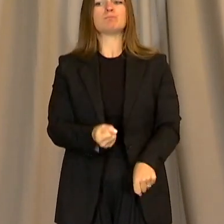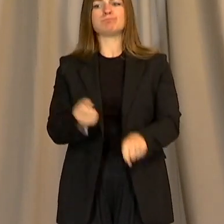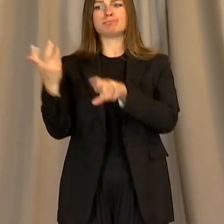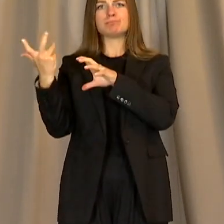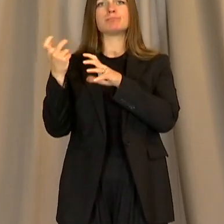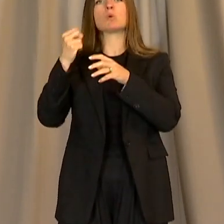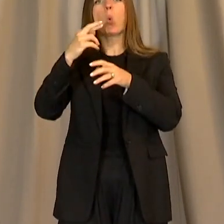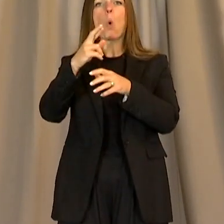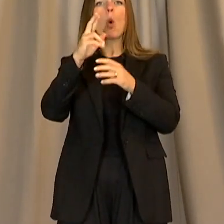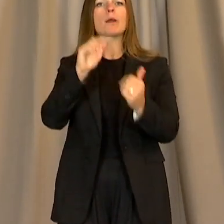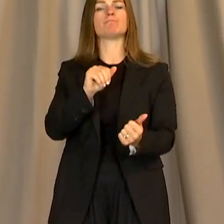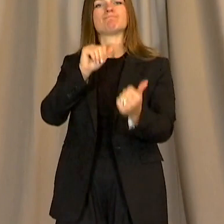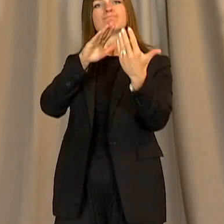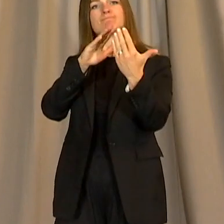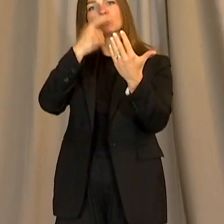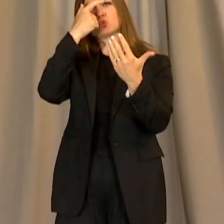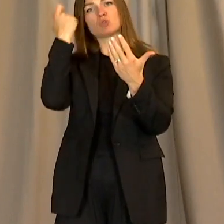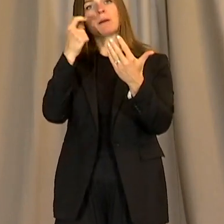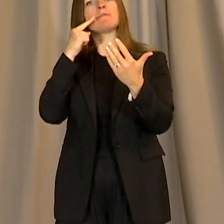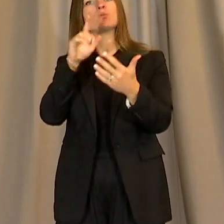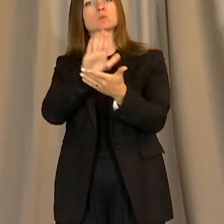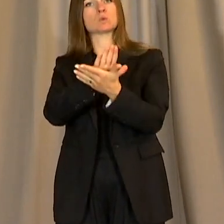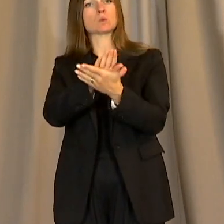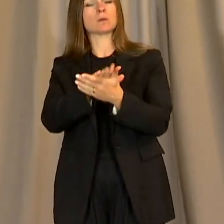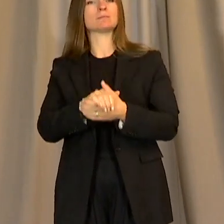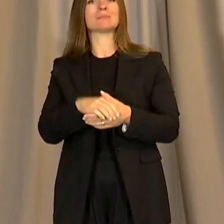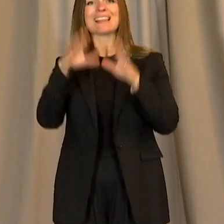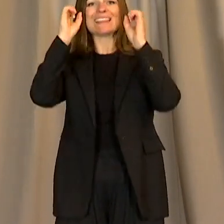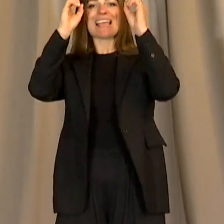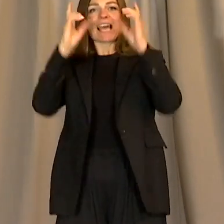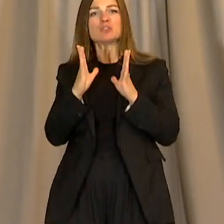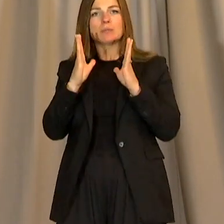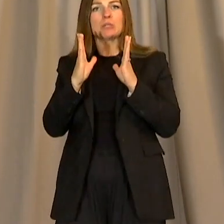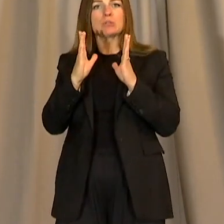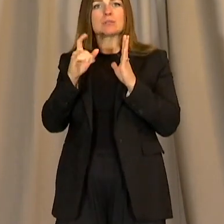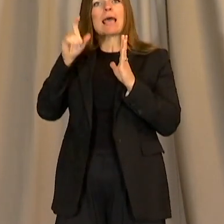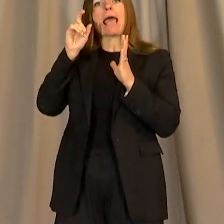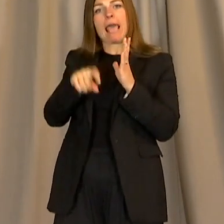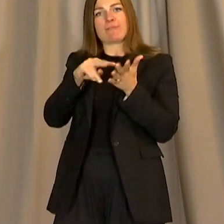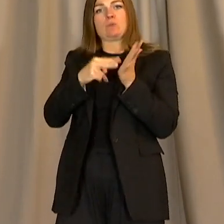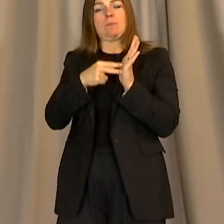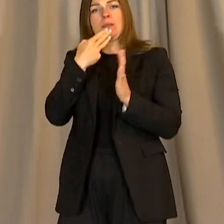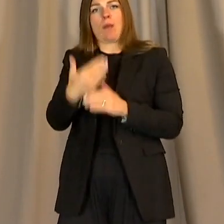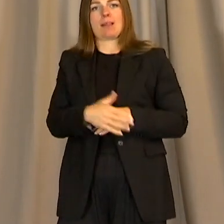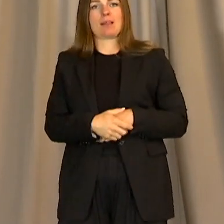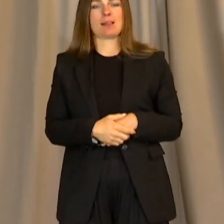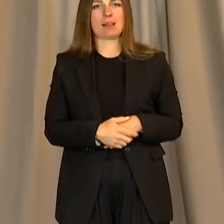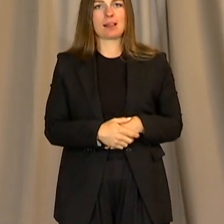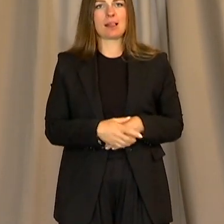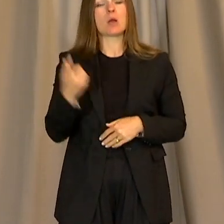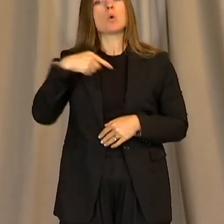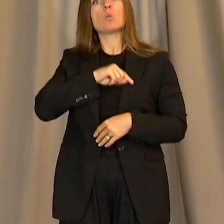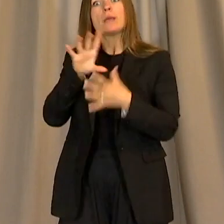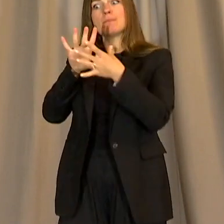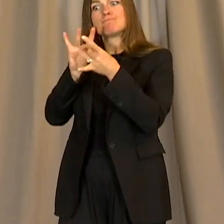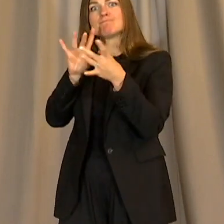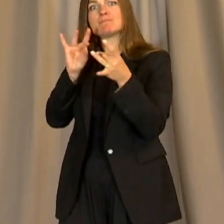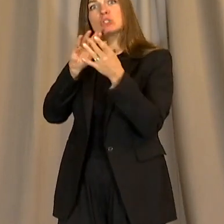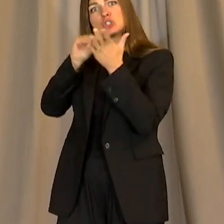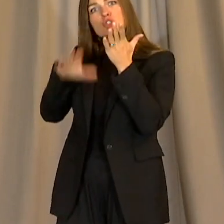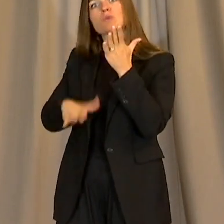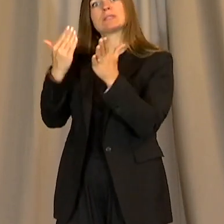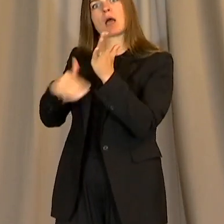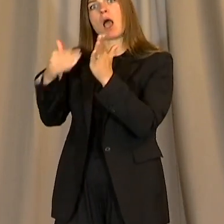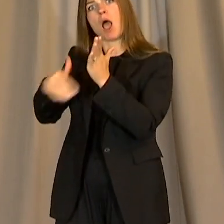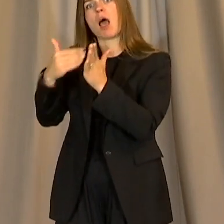address trauma at school? It would mean the educators have to be well. And we talk about students a lot. We don't